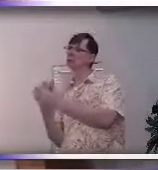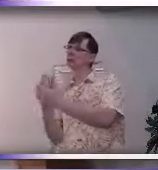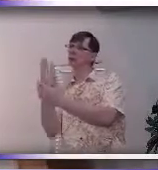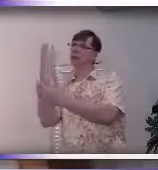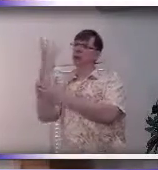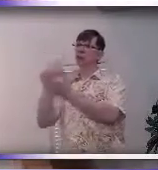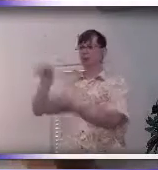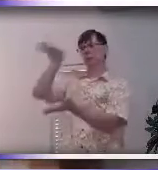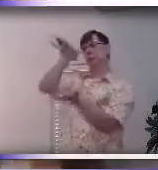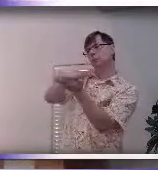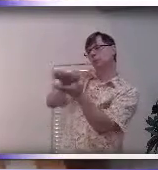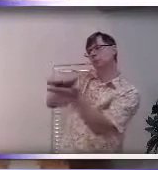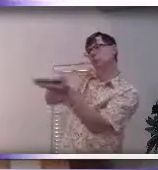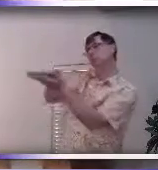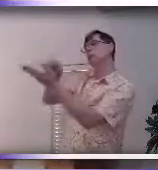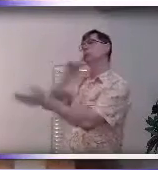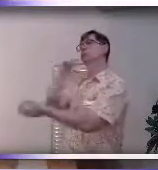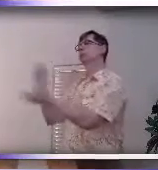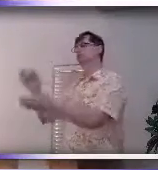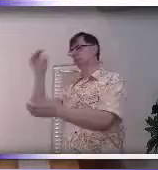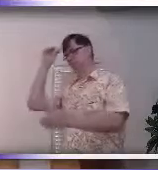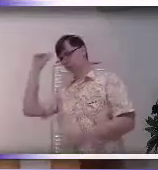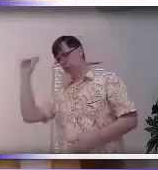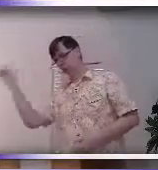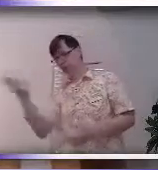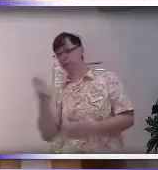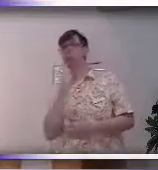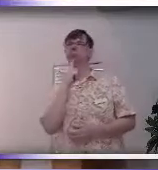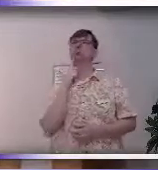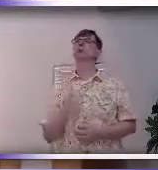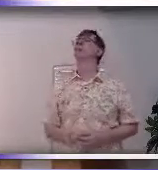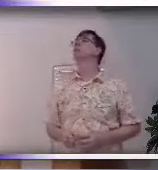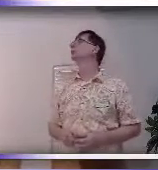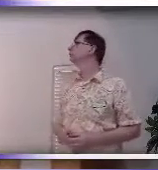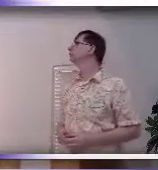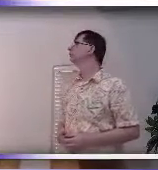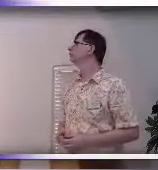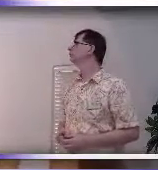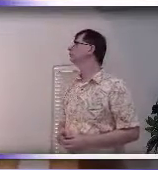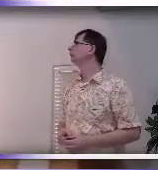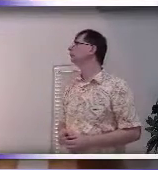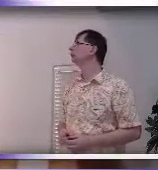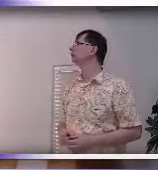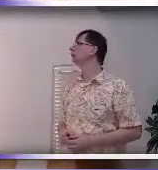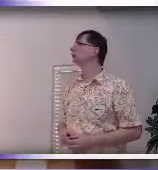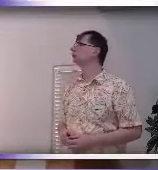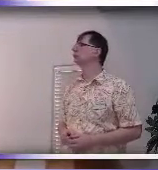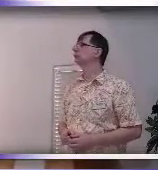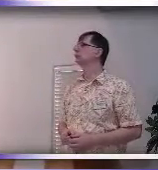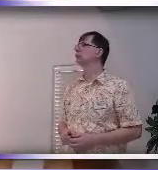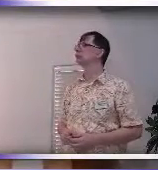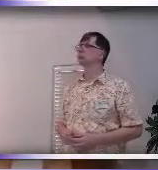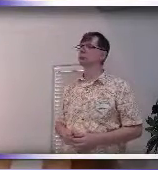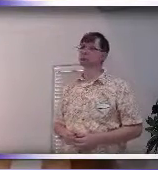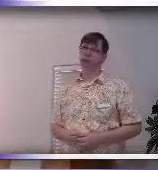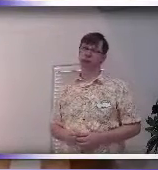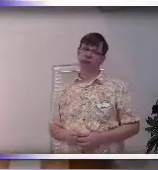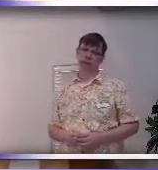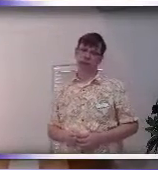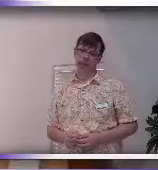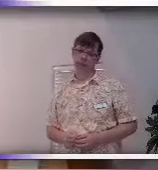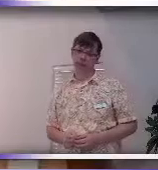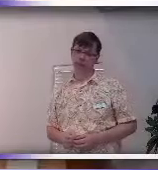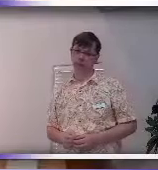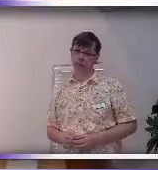as we learn, as Spirit contemplates Excuse me, there's a piece of dust somewhere in